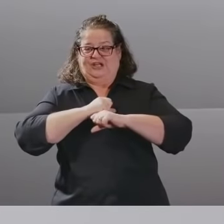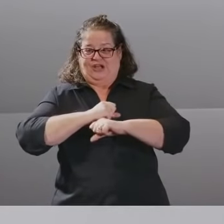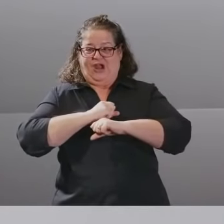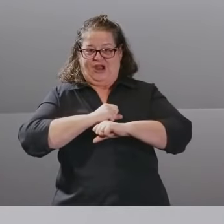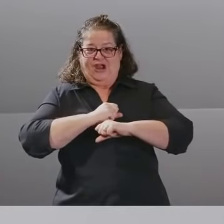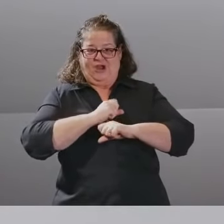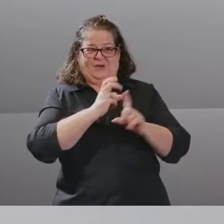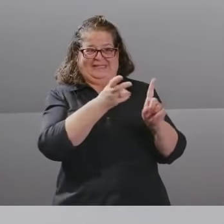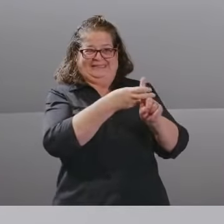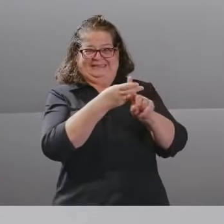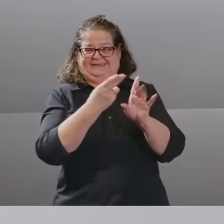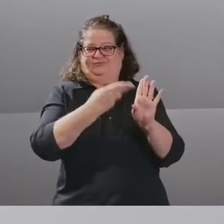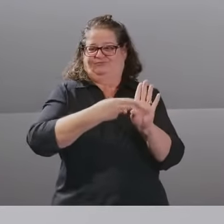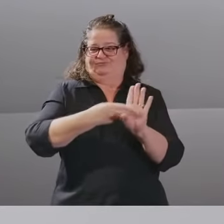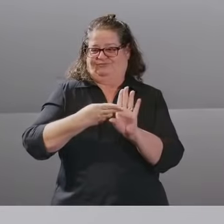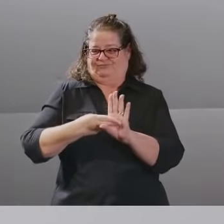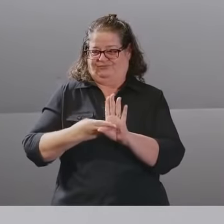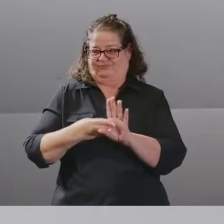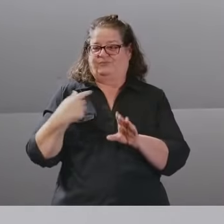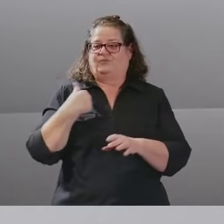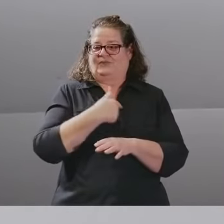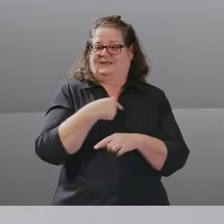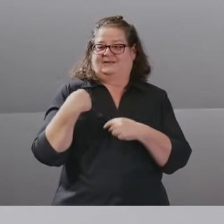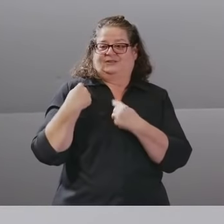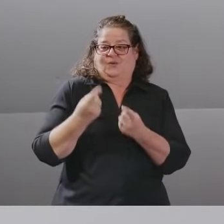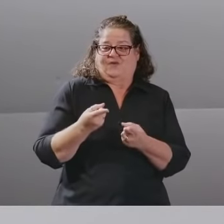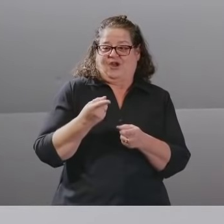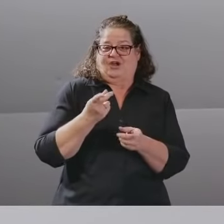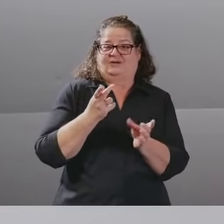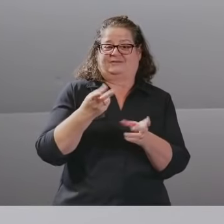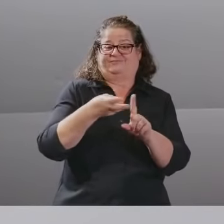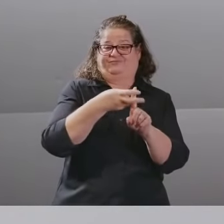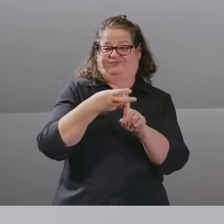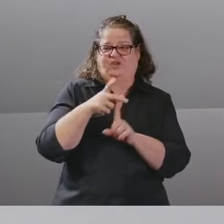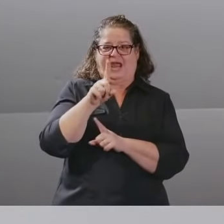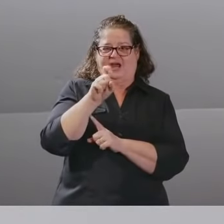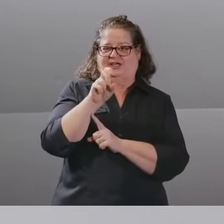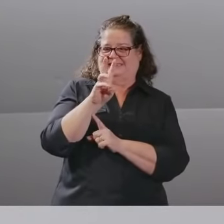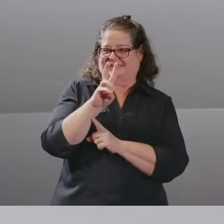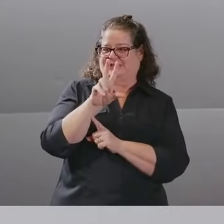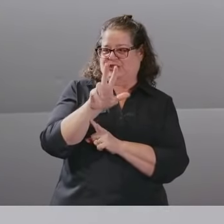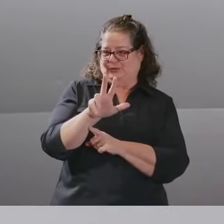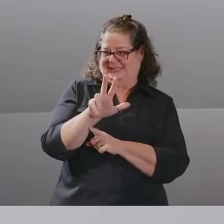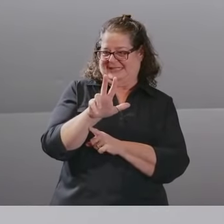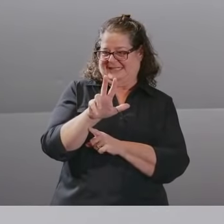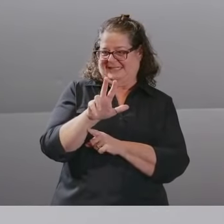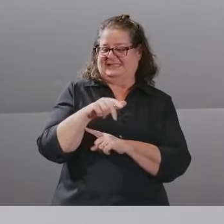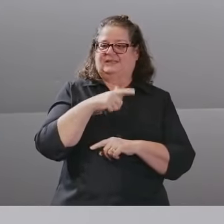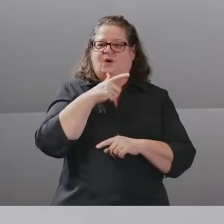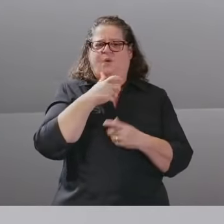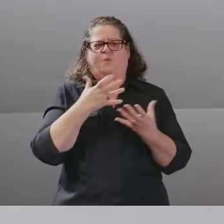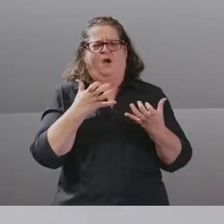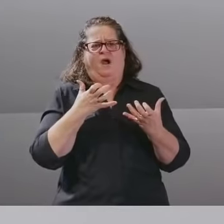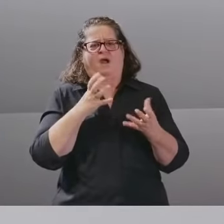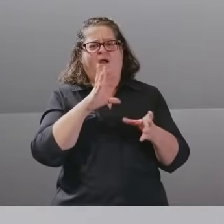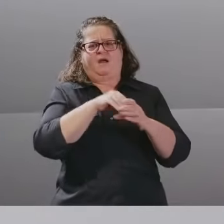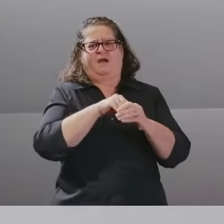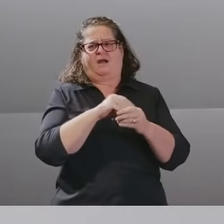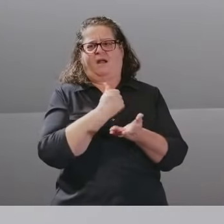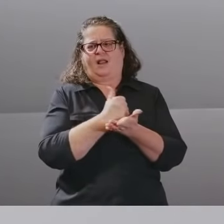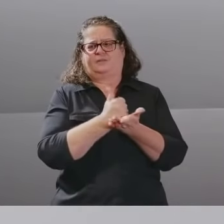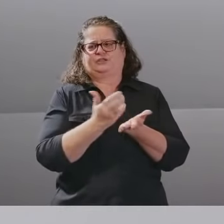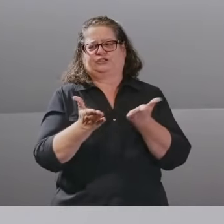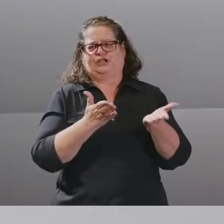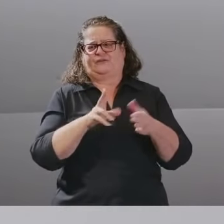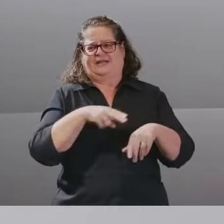bring in 163 youngsters that want to serve proudly as volunteers in the Arizona Guard. They want to be your neighbors, help